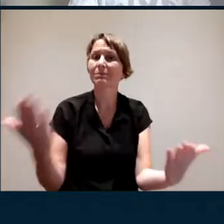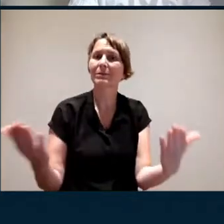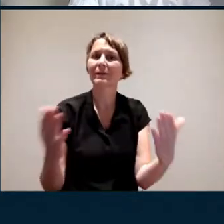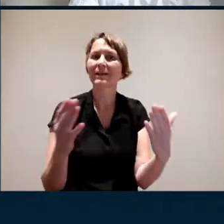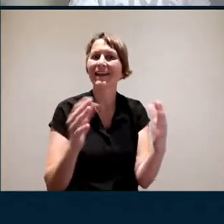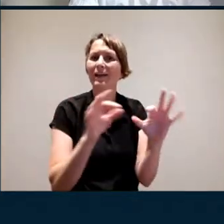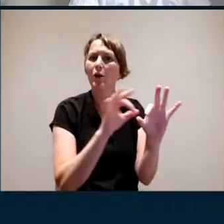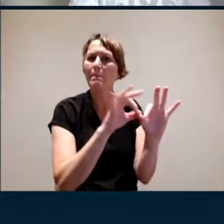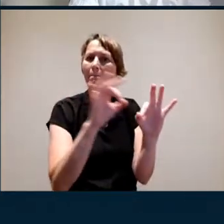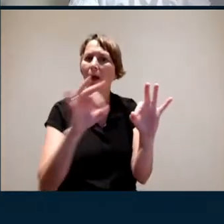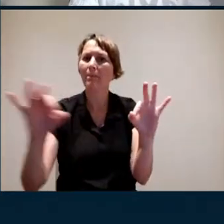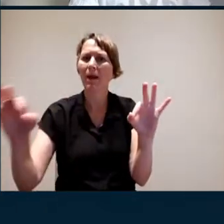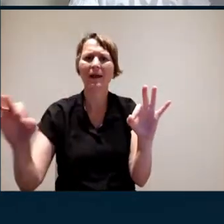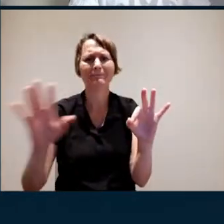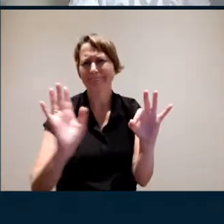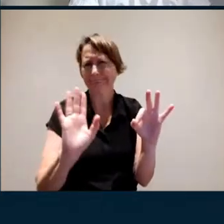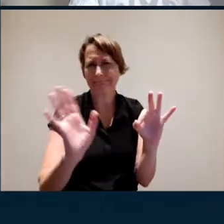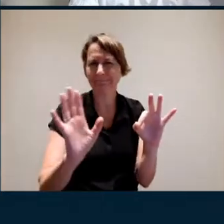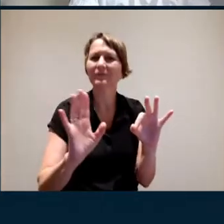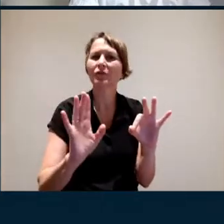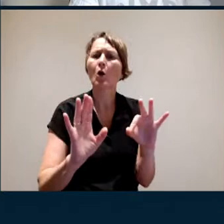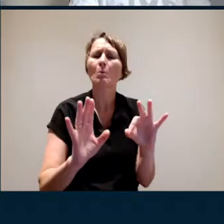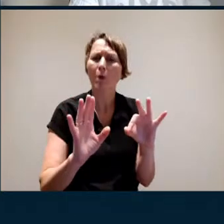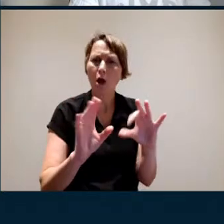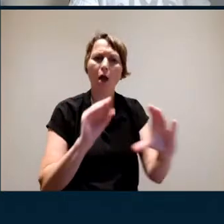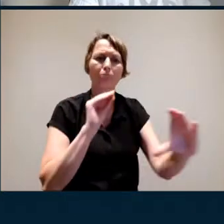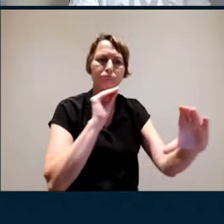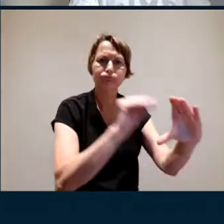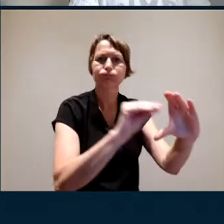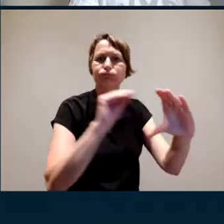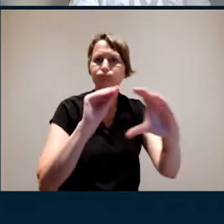organization. So as you go to Azure DevOps,